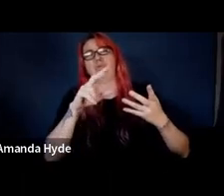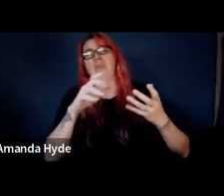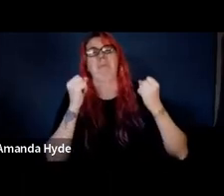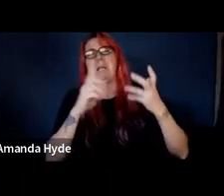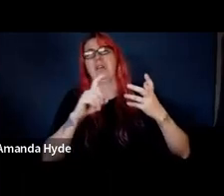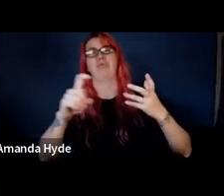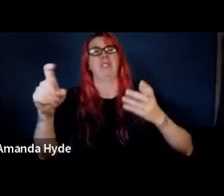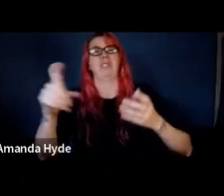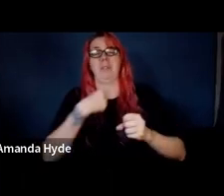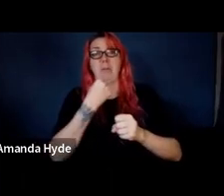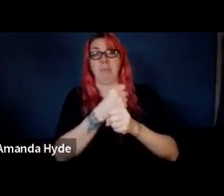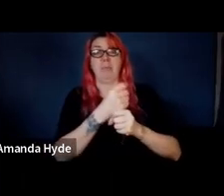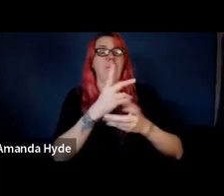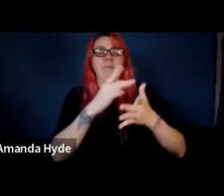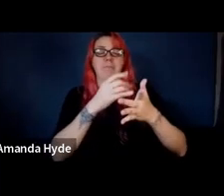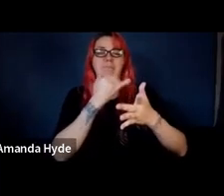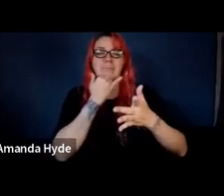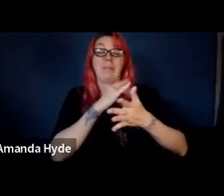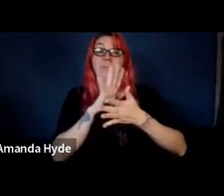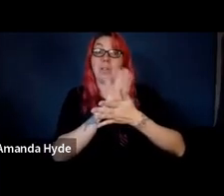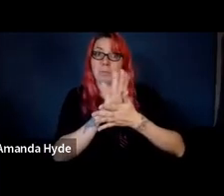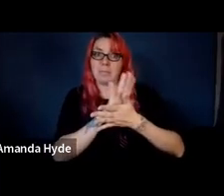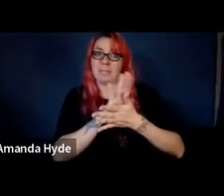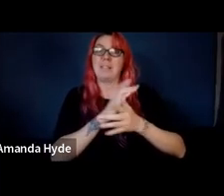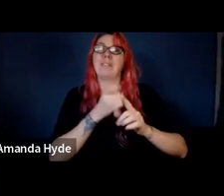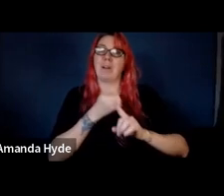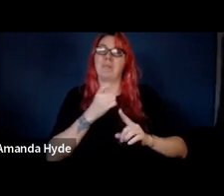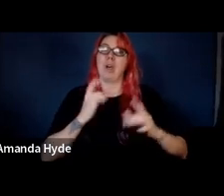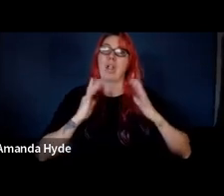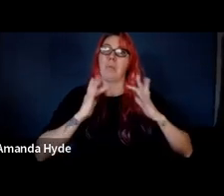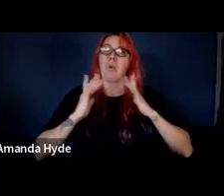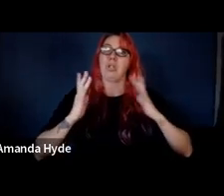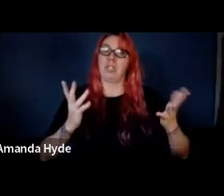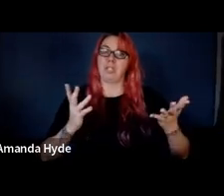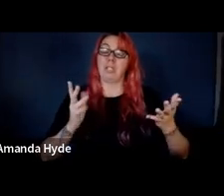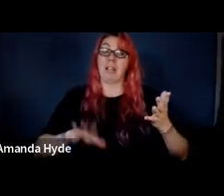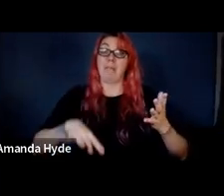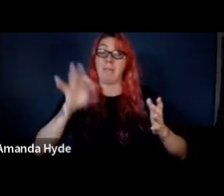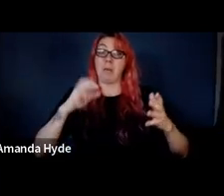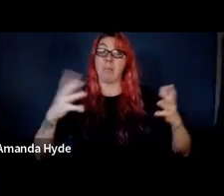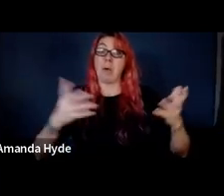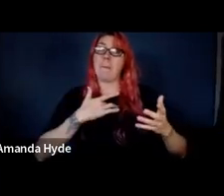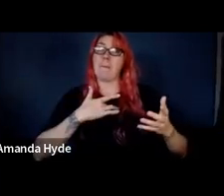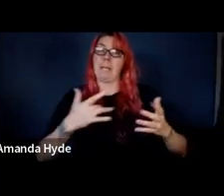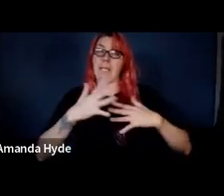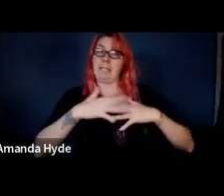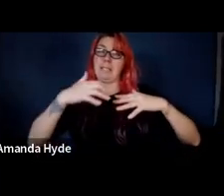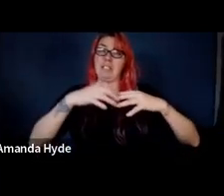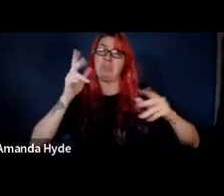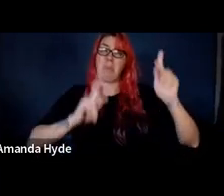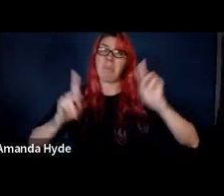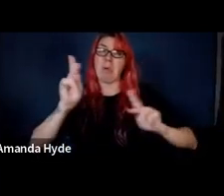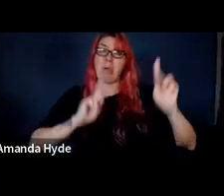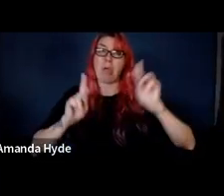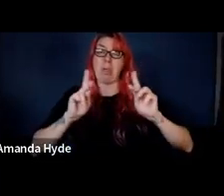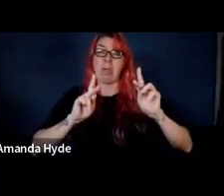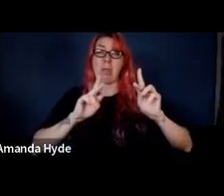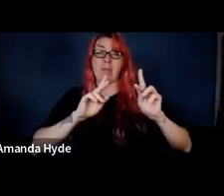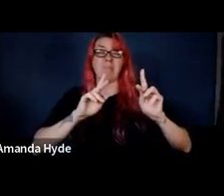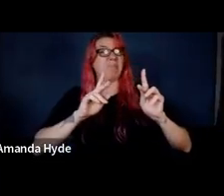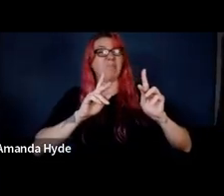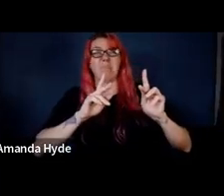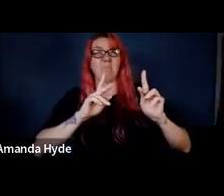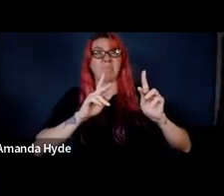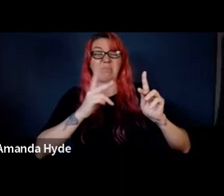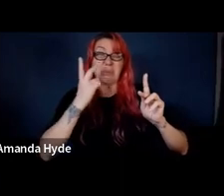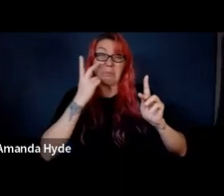Canadian frontier, and it was no surprise that Indigenous peoples were almost invisible in those films, and if they did appear, they were